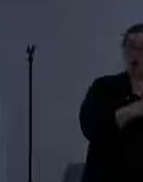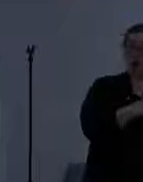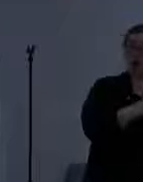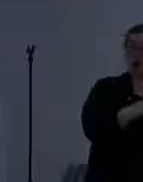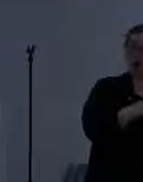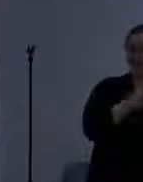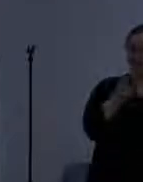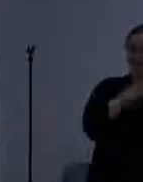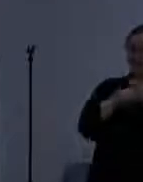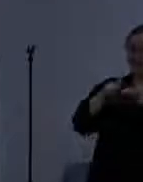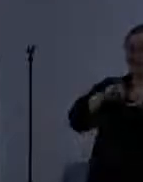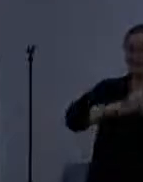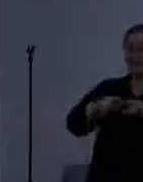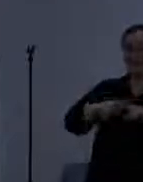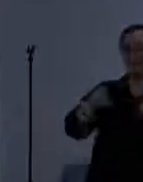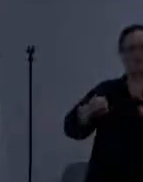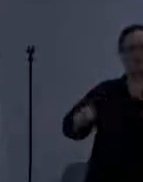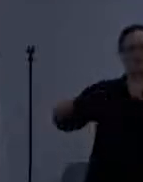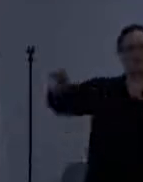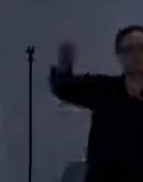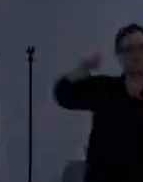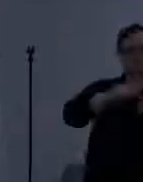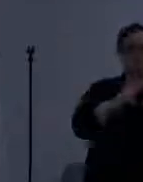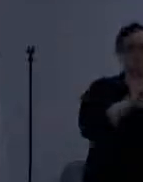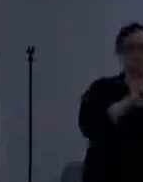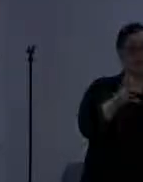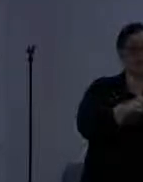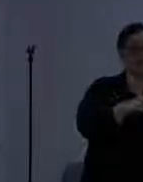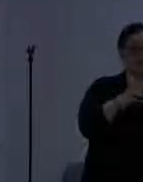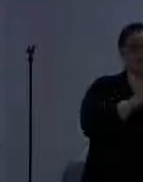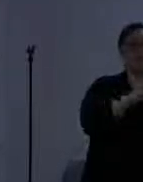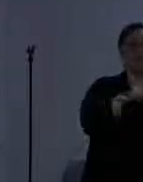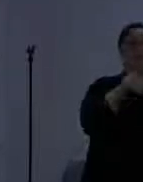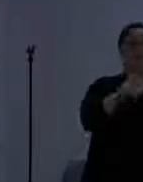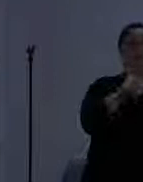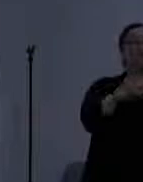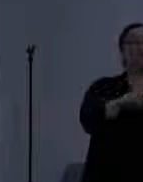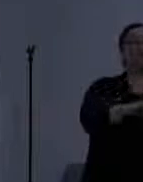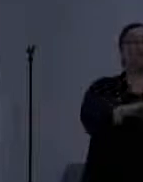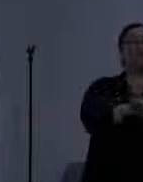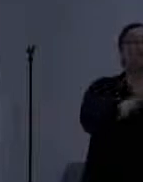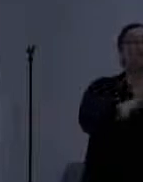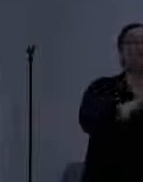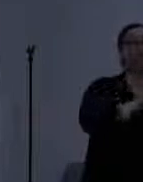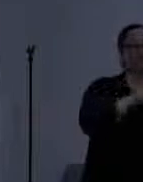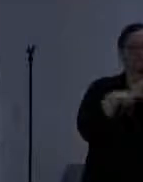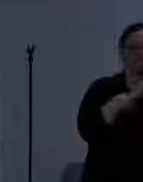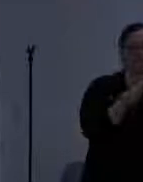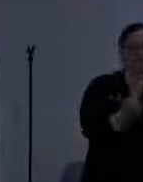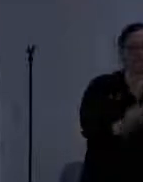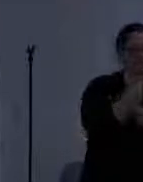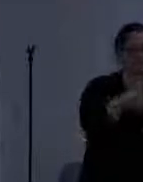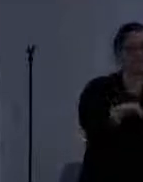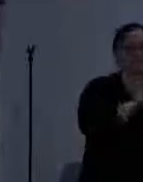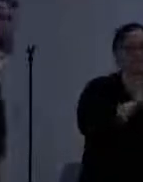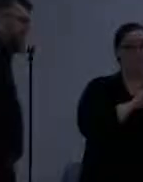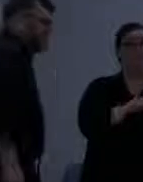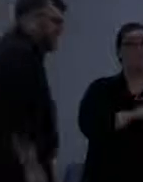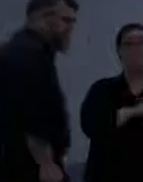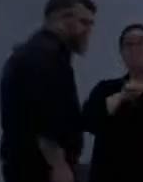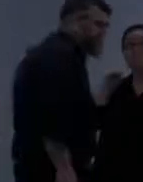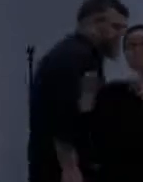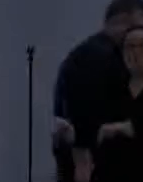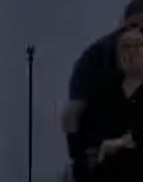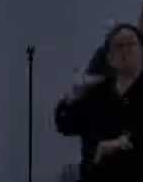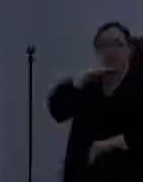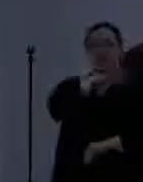just got a job with another provider. So that national worker screening will come into effect on the 1st of February. I can see a couple of